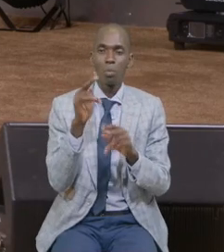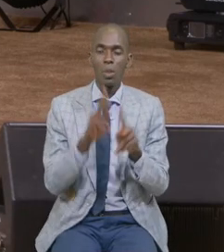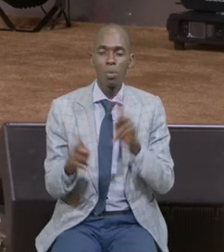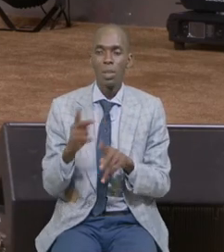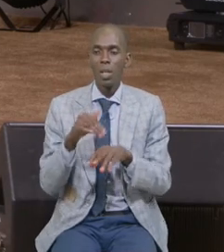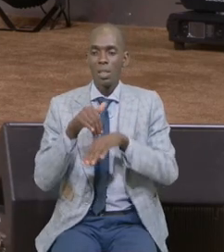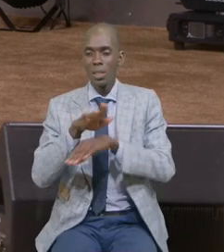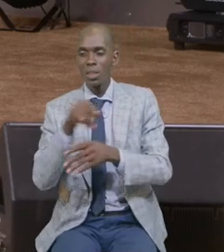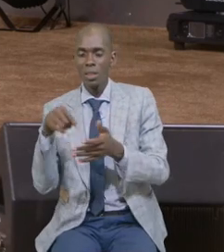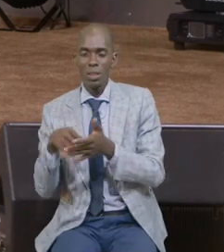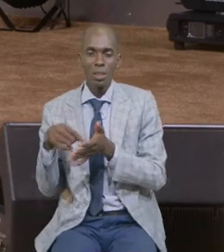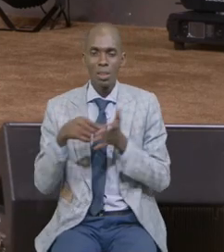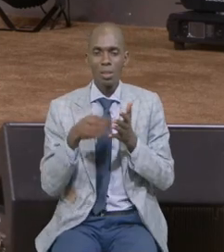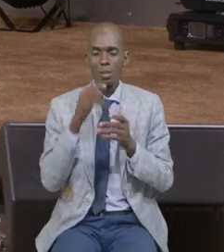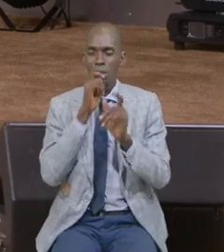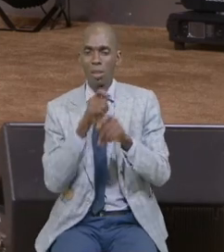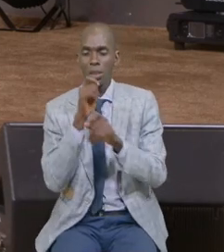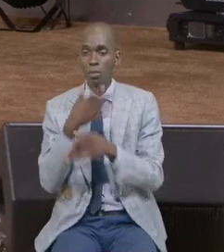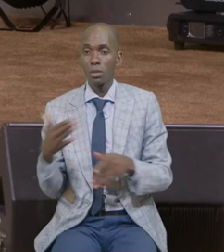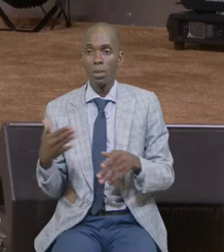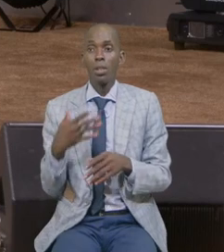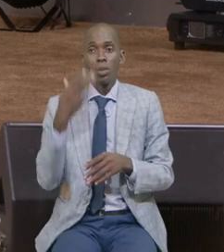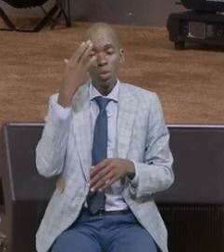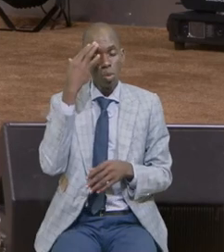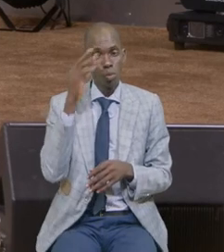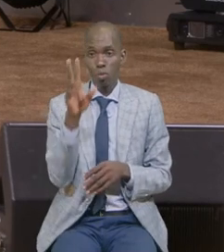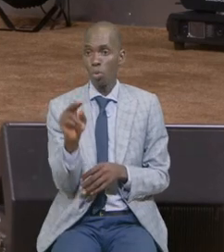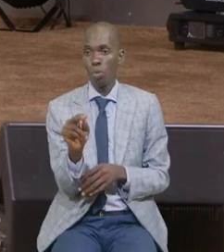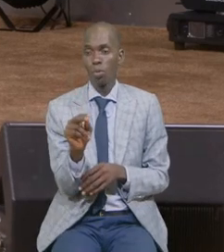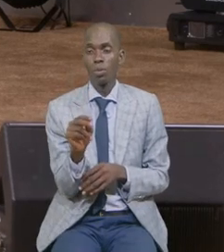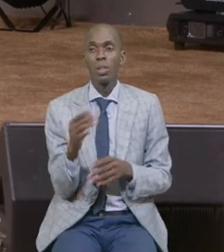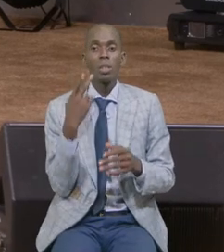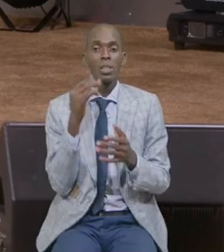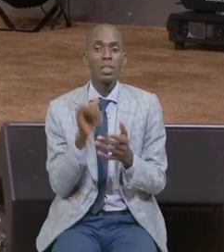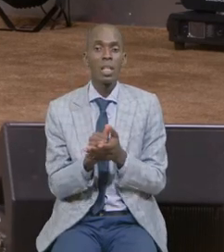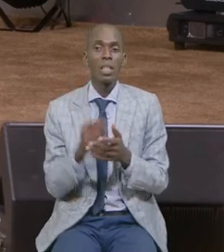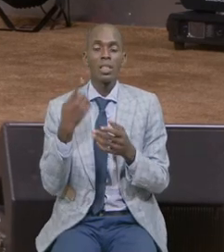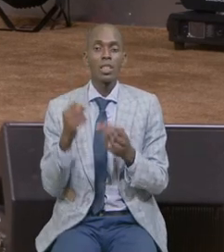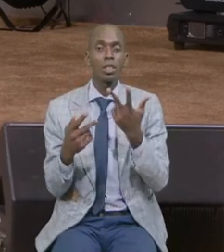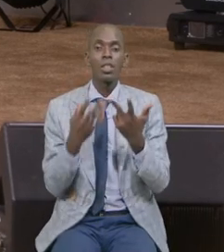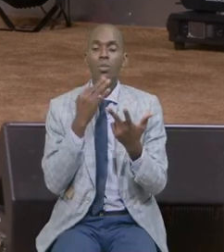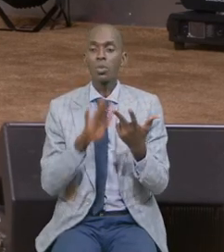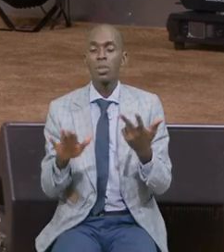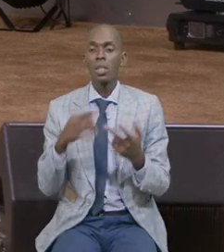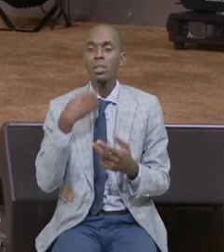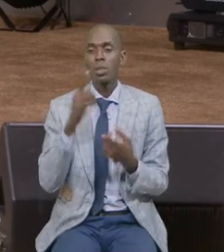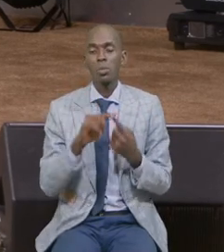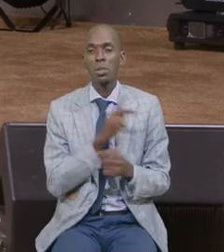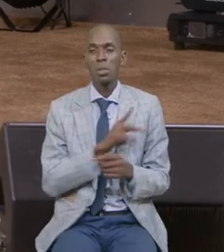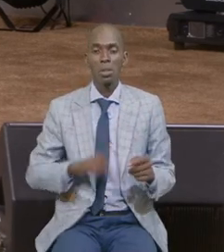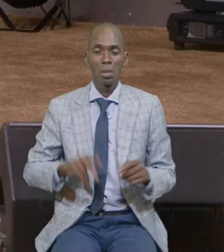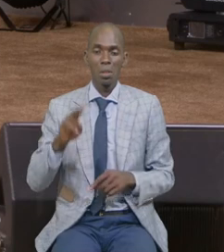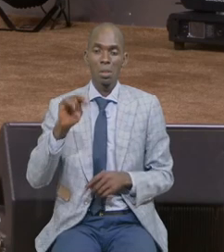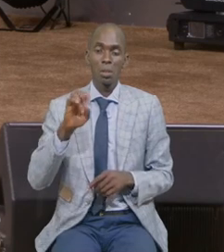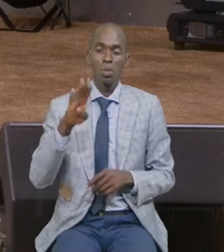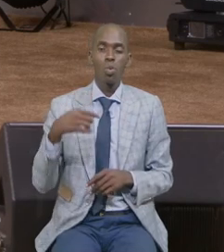them. No! Shadrach, Meshach, and Abednego answered and said to the king, O Nebuchadnezzar, we are not careful